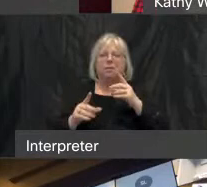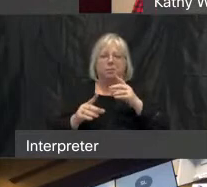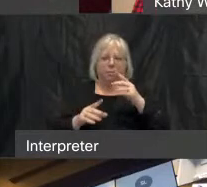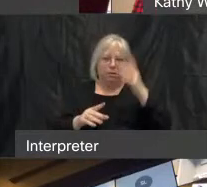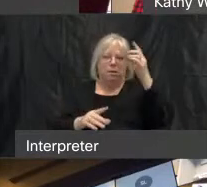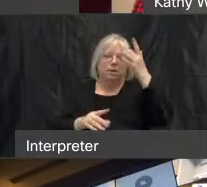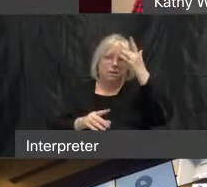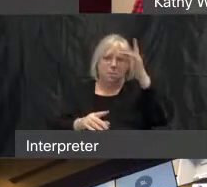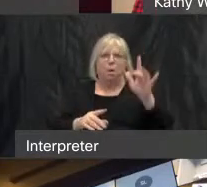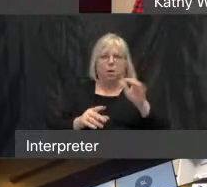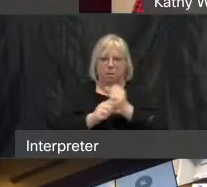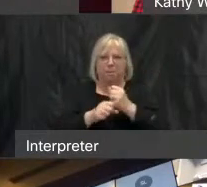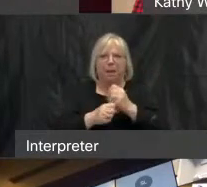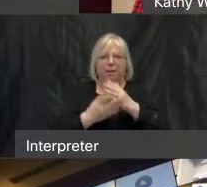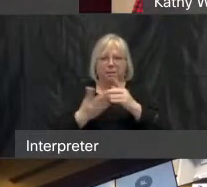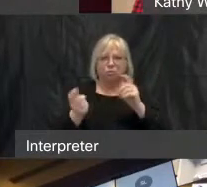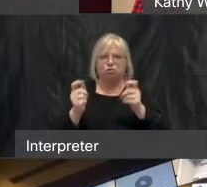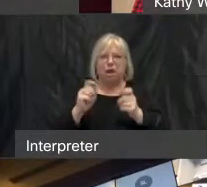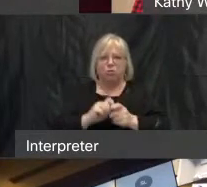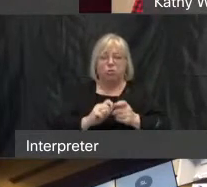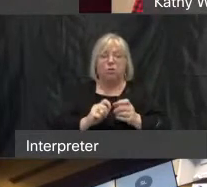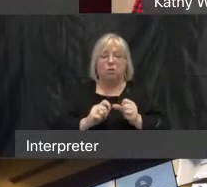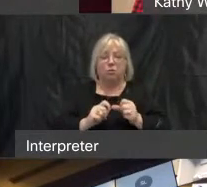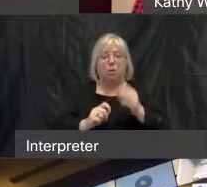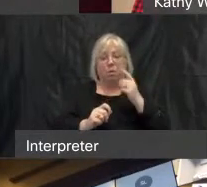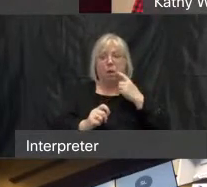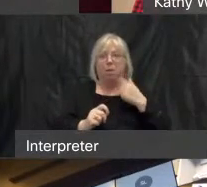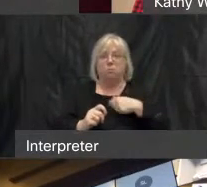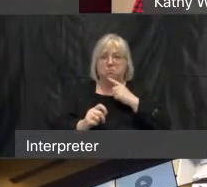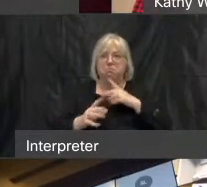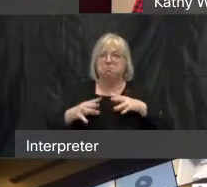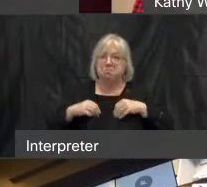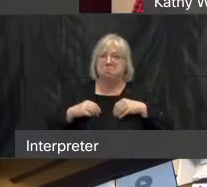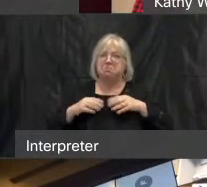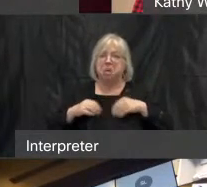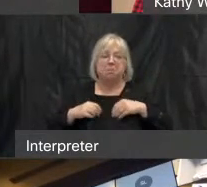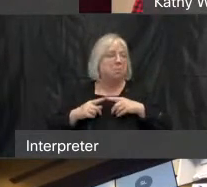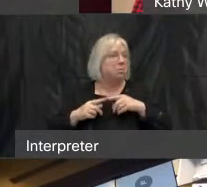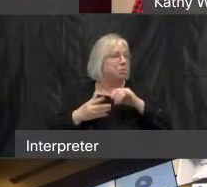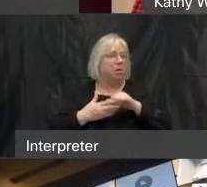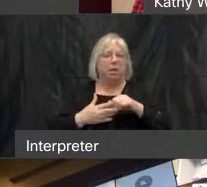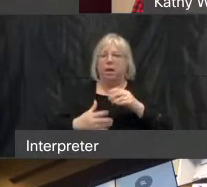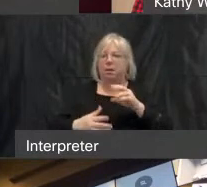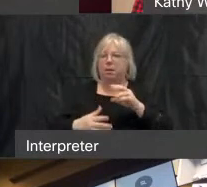you've shared. I think we'll be amenable to that. Thank you. Is there